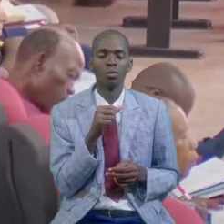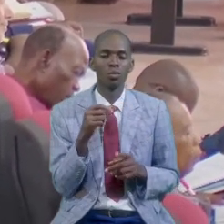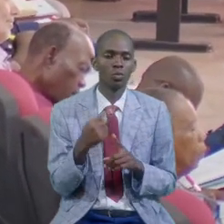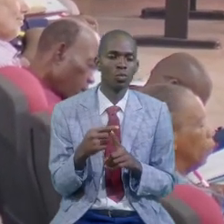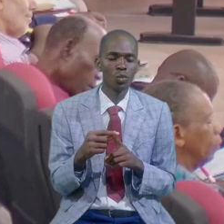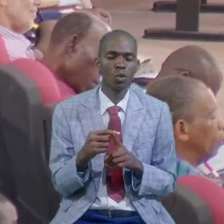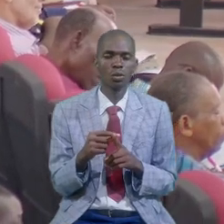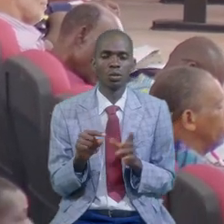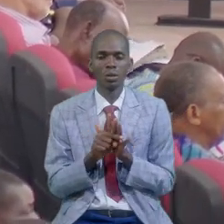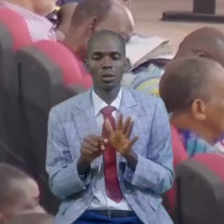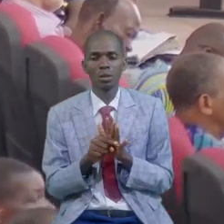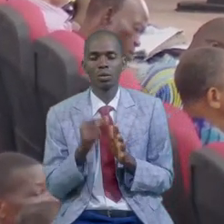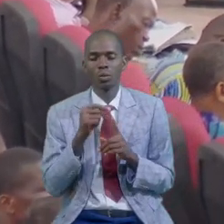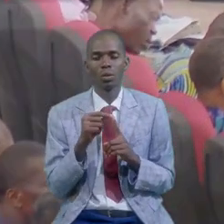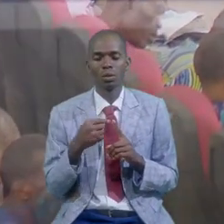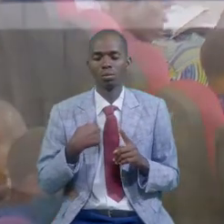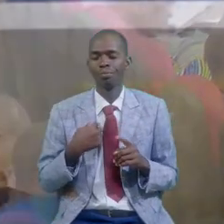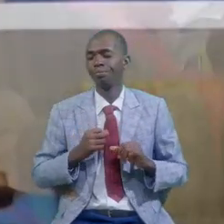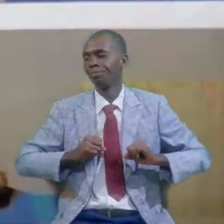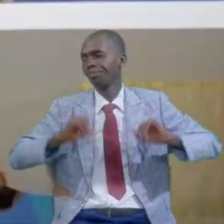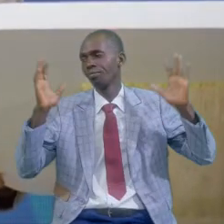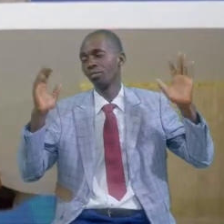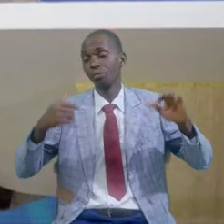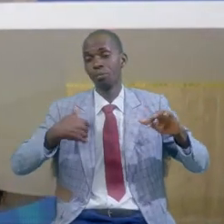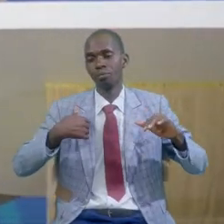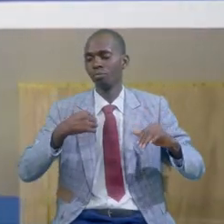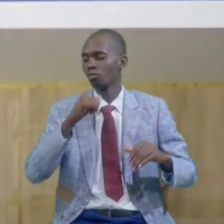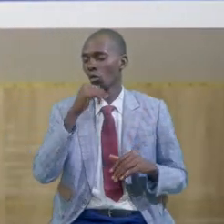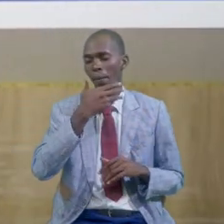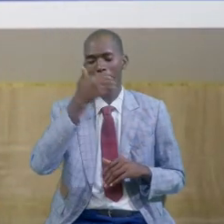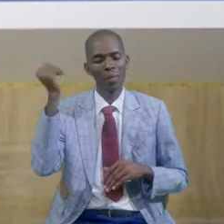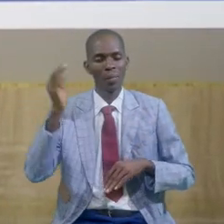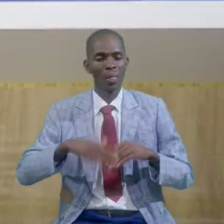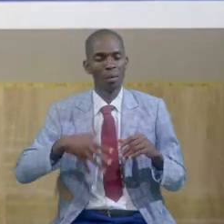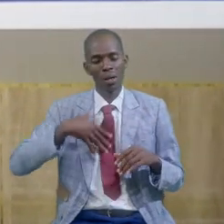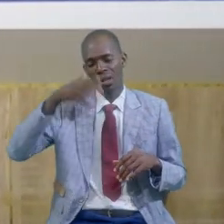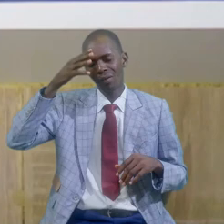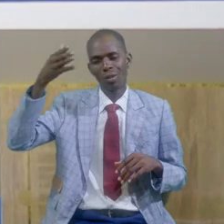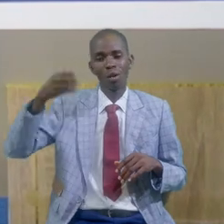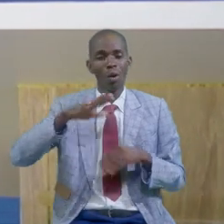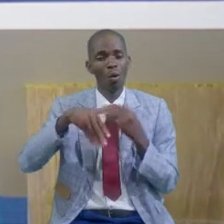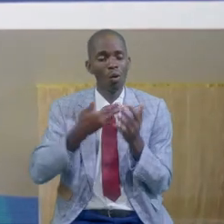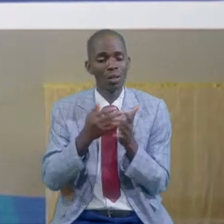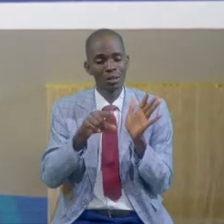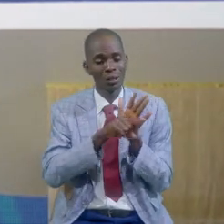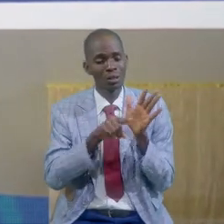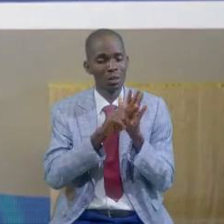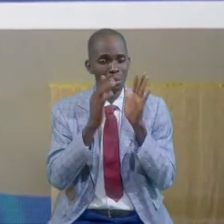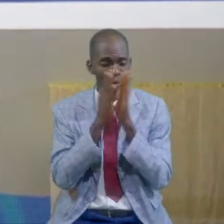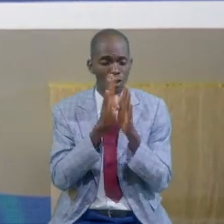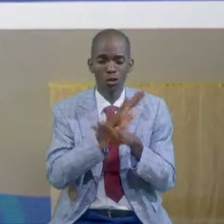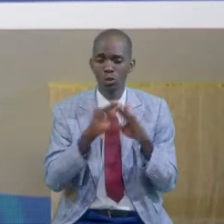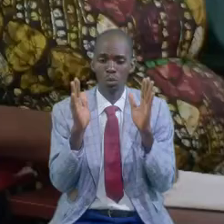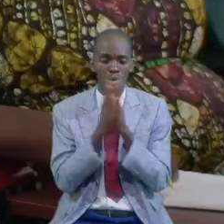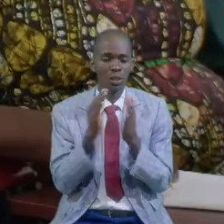die. I'm not better than any of my fathers. All that old prayer, don't pray that prayer again, because